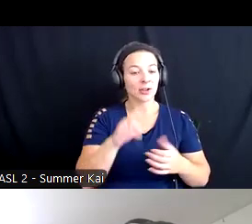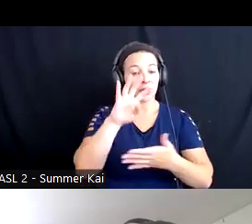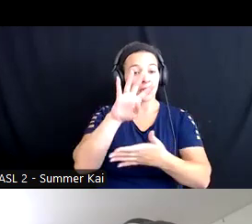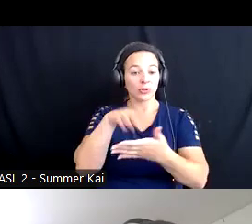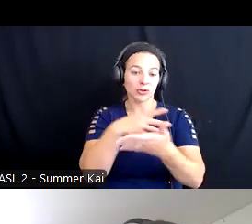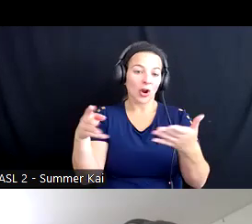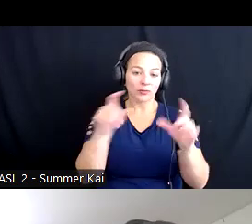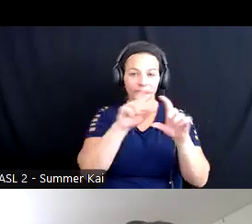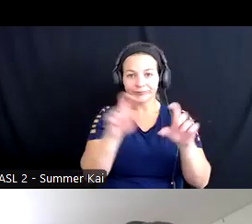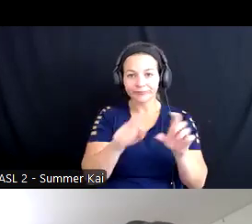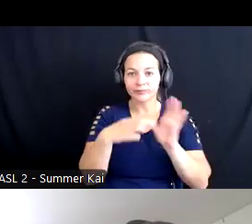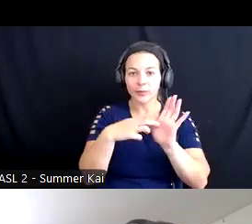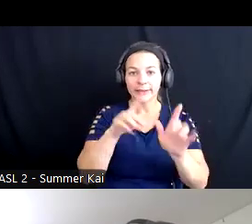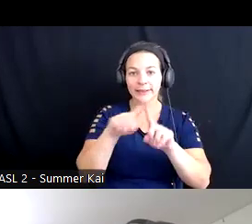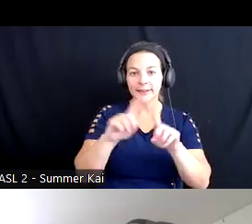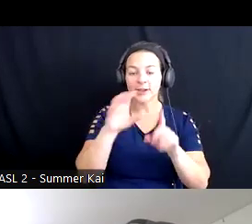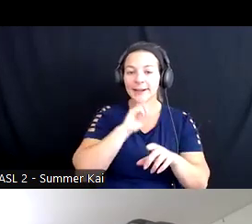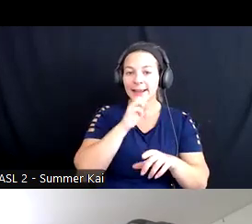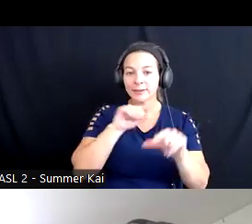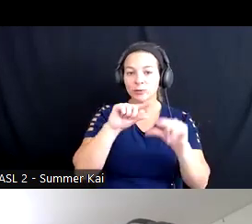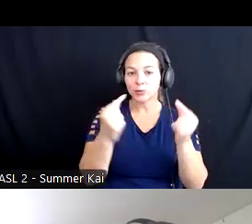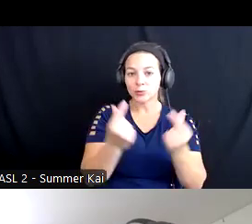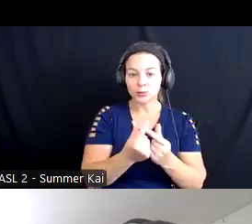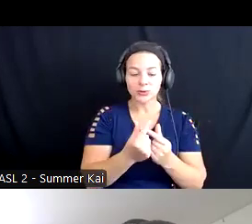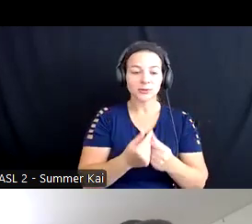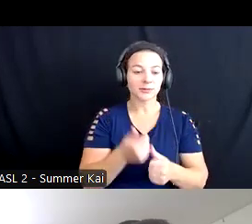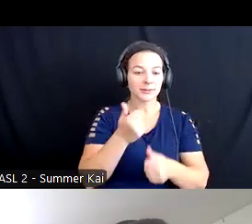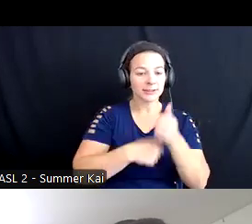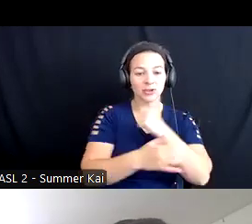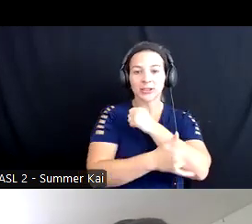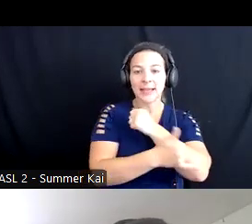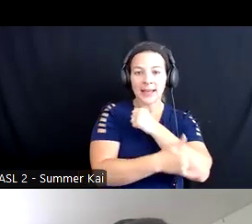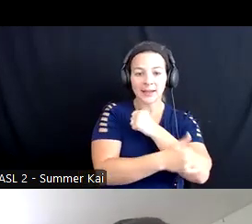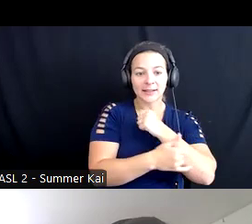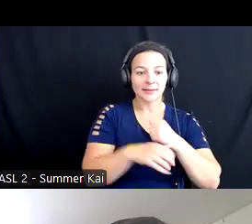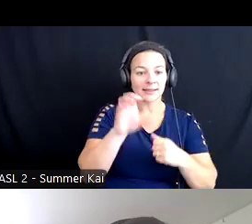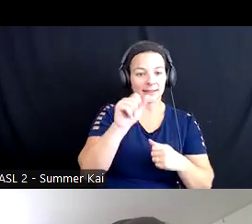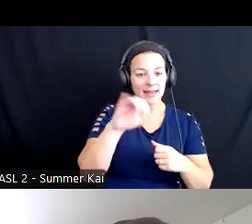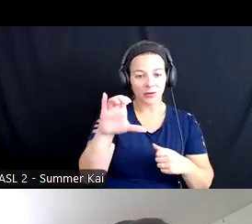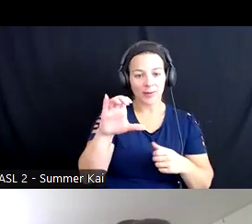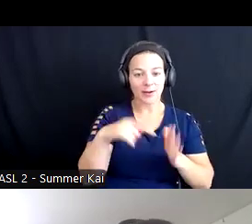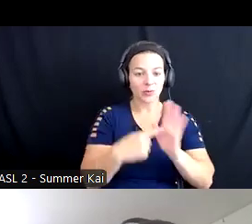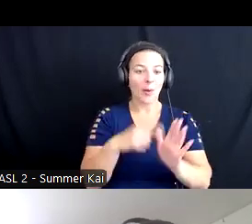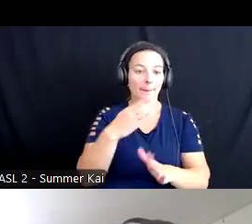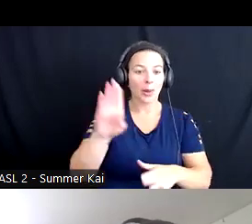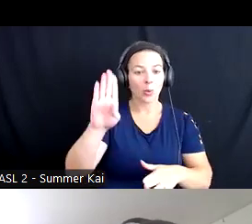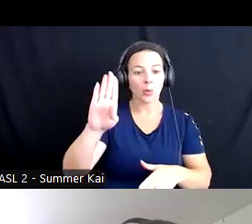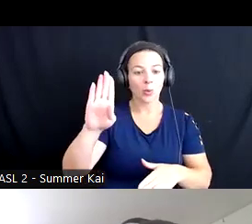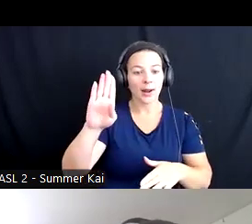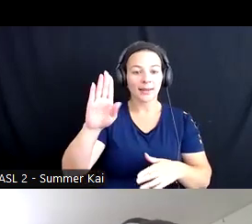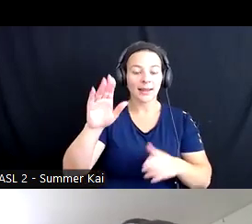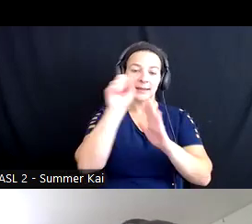various age groups. The selected county, again, Sacramento, is identified in the blue color. And then we've